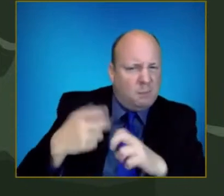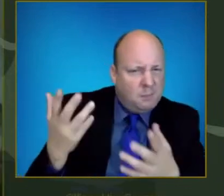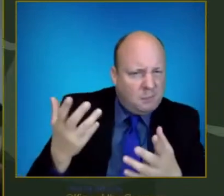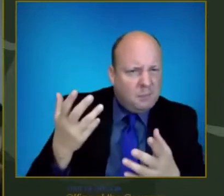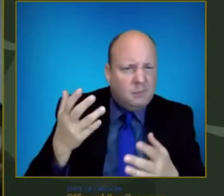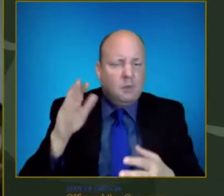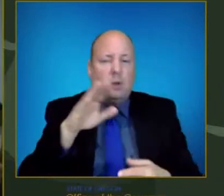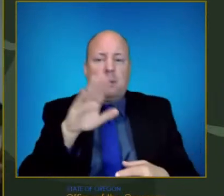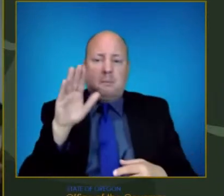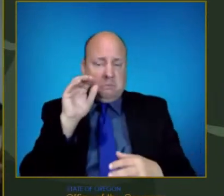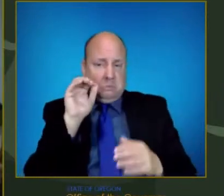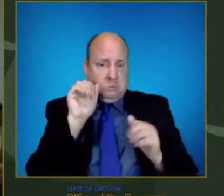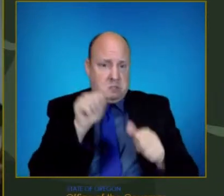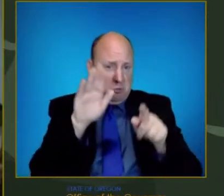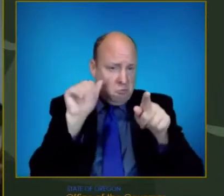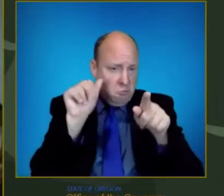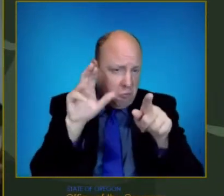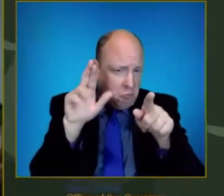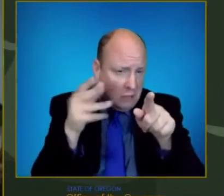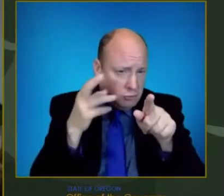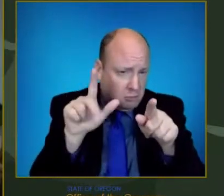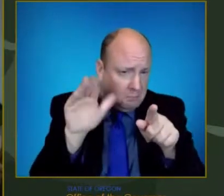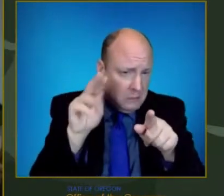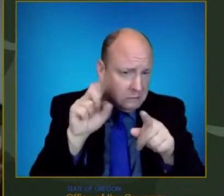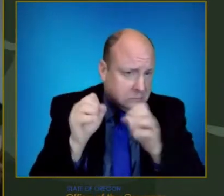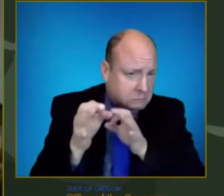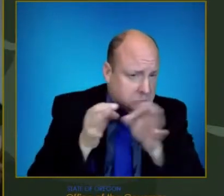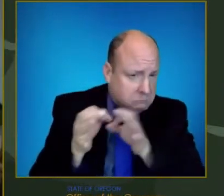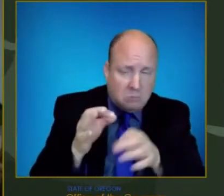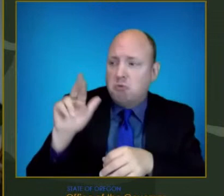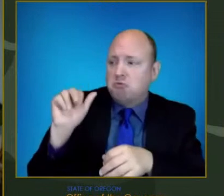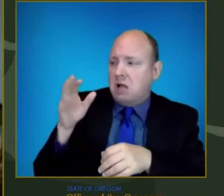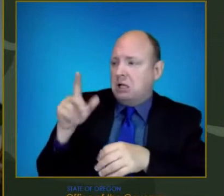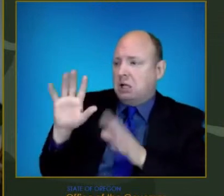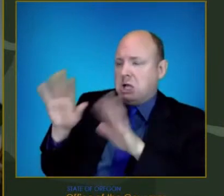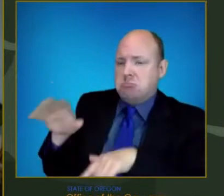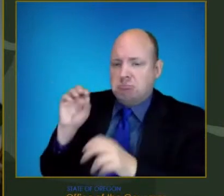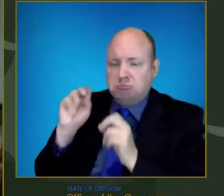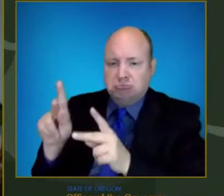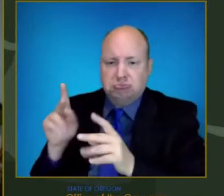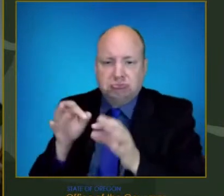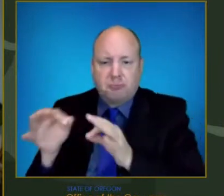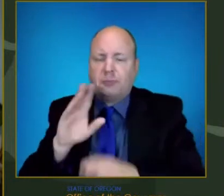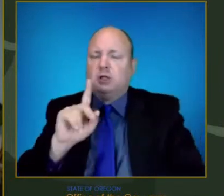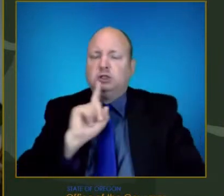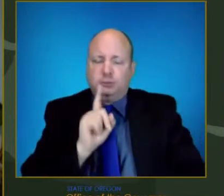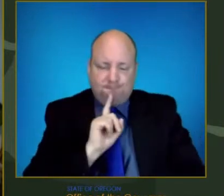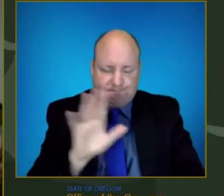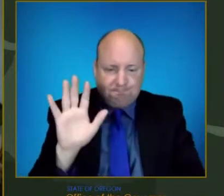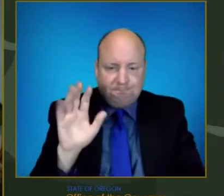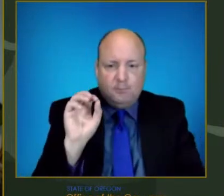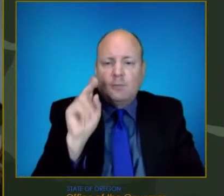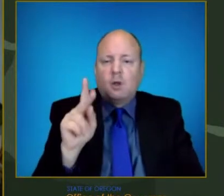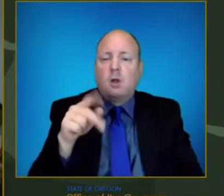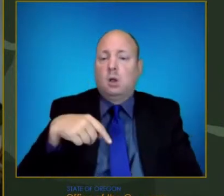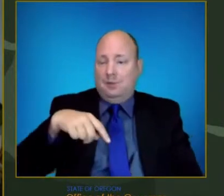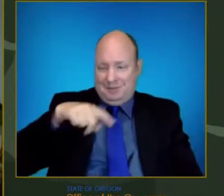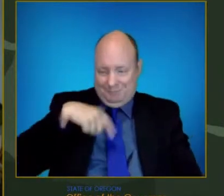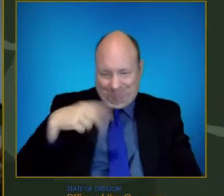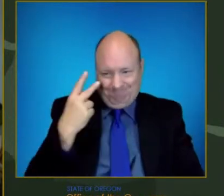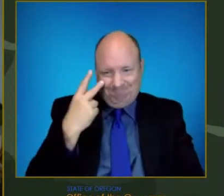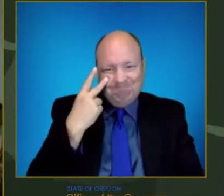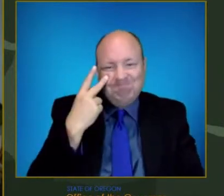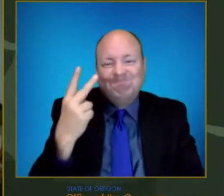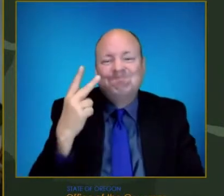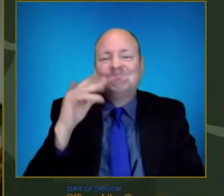Sure, and Dr. Jane, please feel free to chime in. I mean, we have seen a variety of shortages in testing that relate to